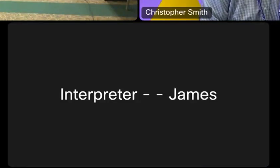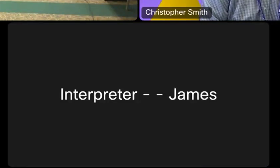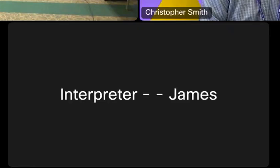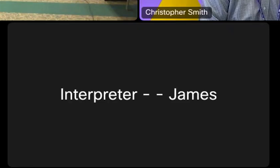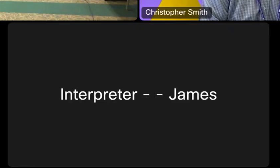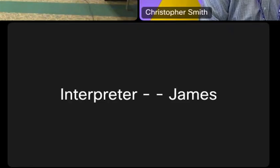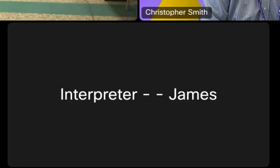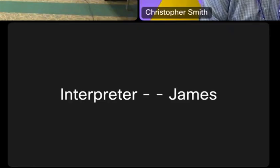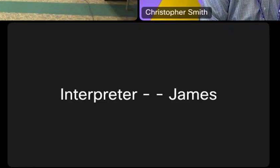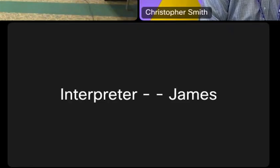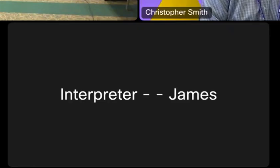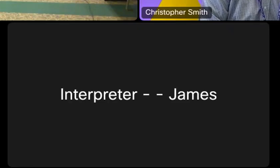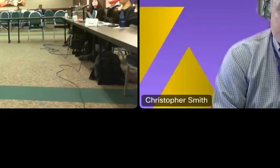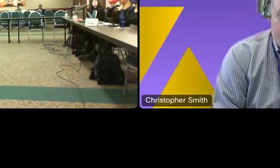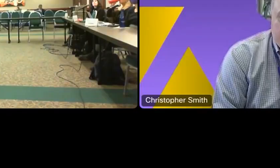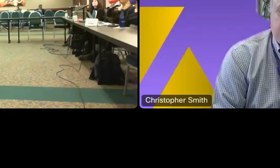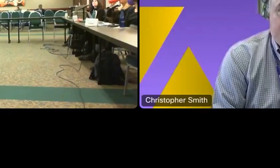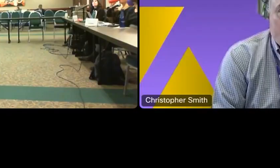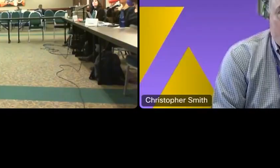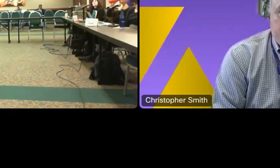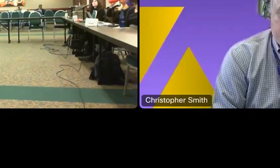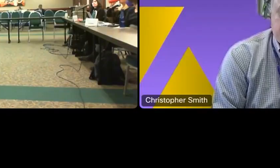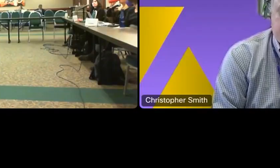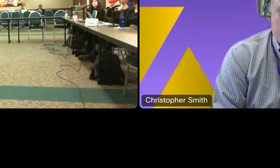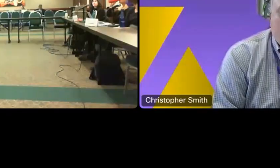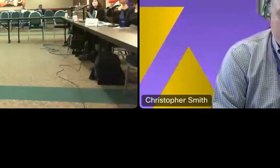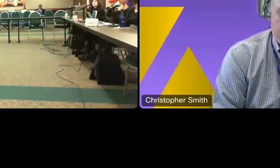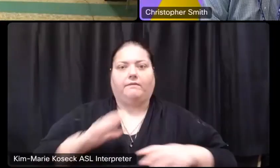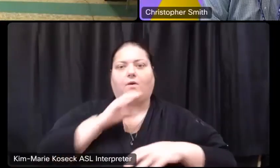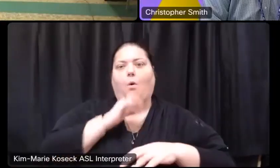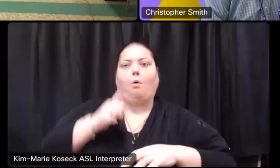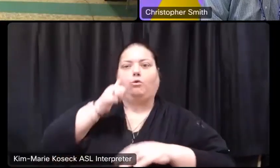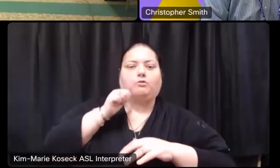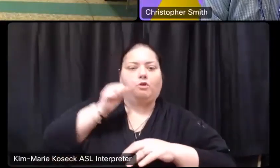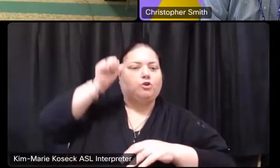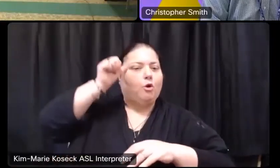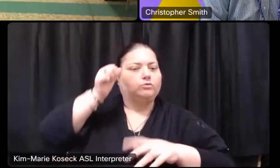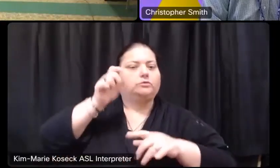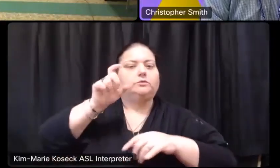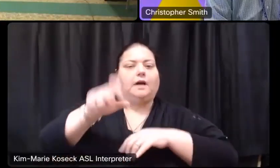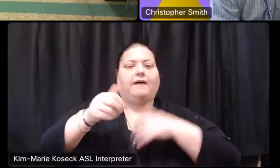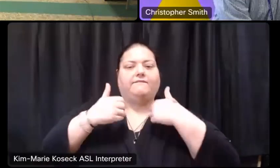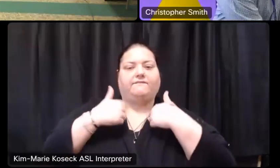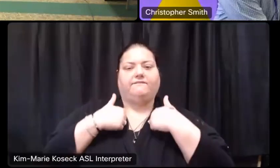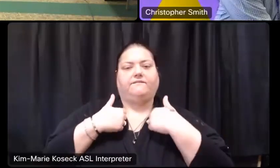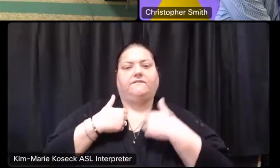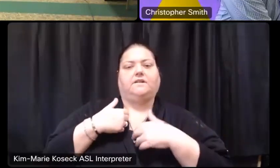needs of the mental health needs of older adults with a developmental.